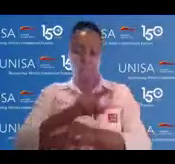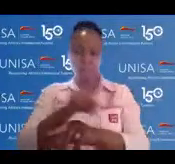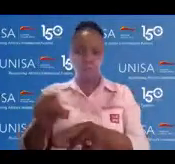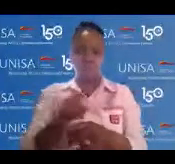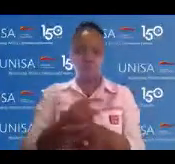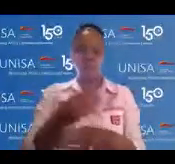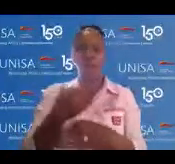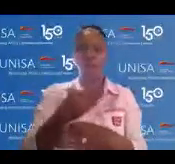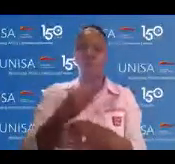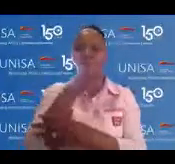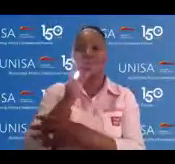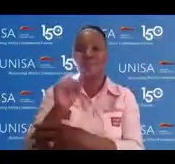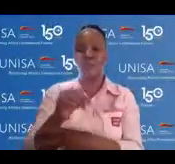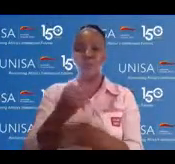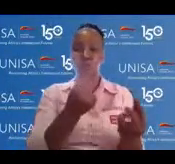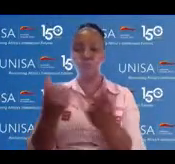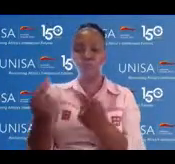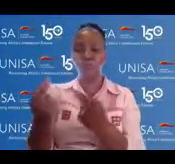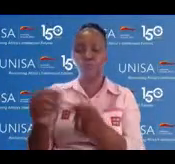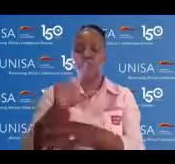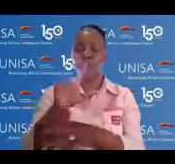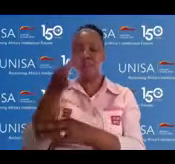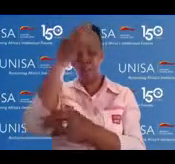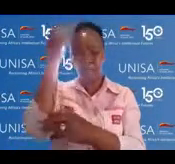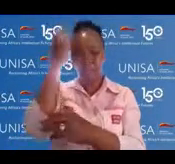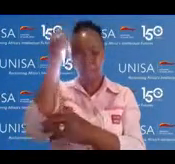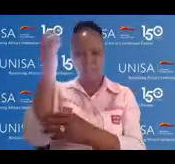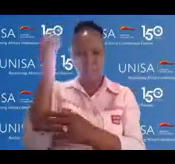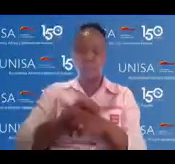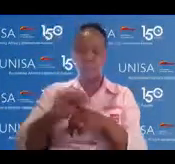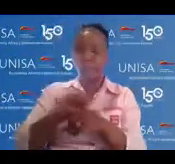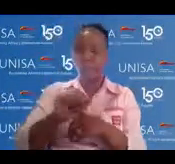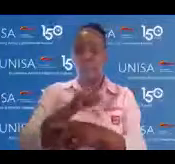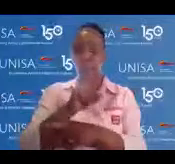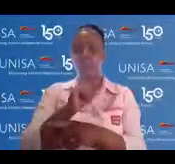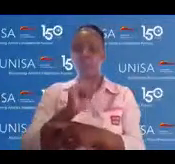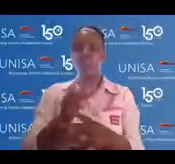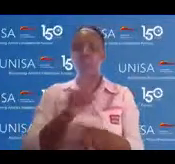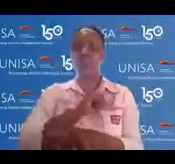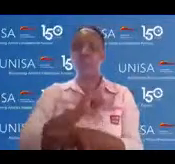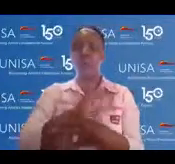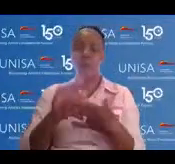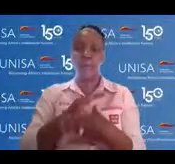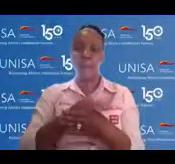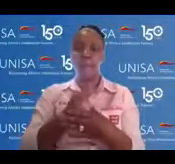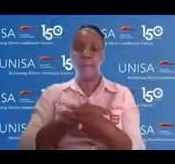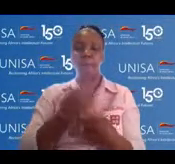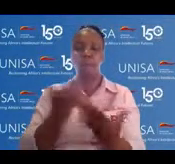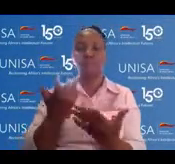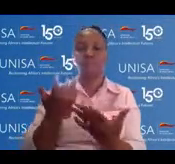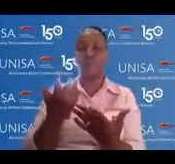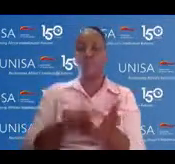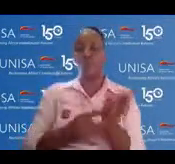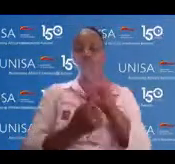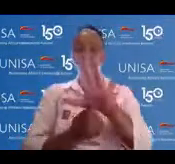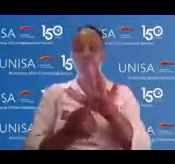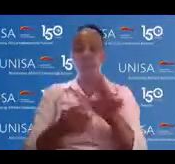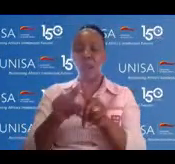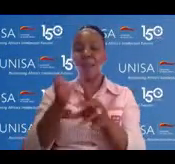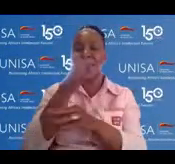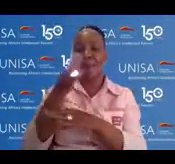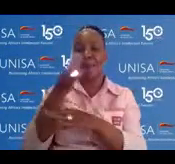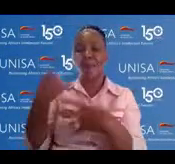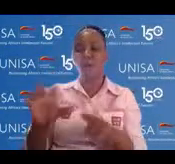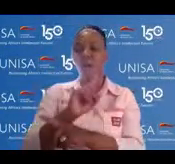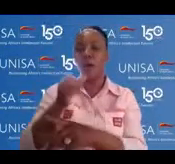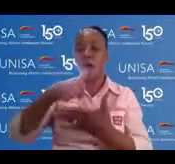this 8-minute simulation, because that is going to simulate, as I've mentioned, exactly what the app is going to be doing,